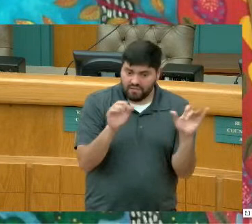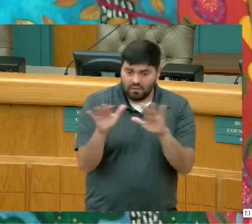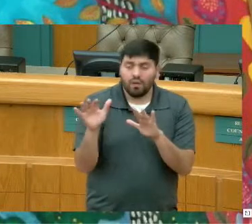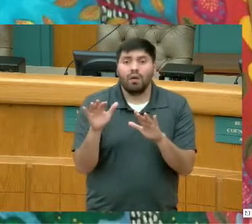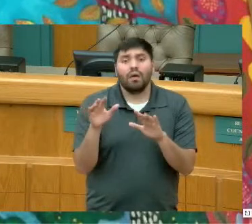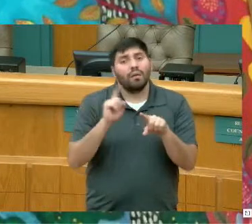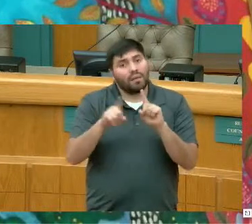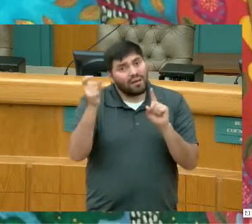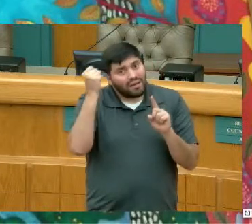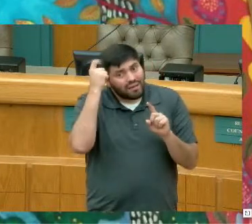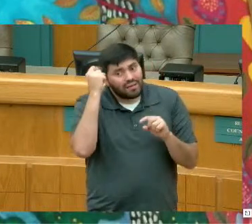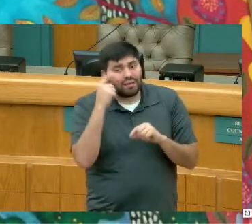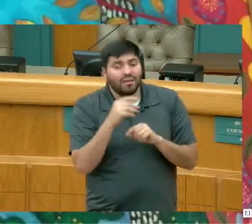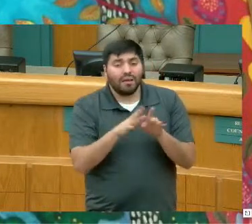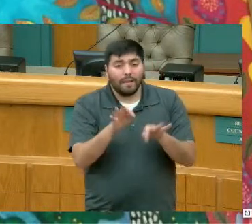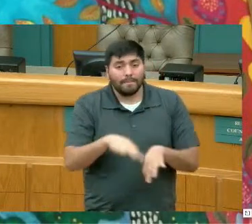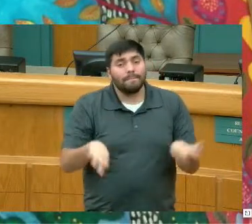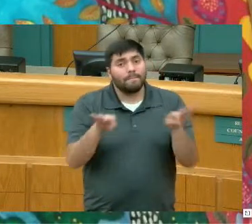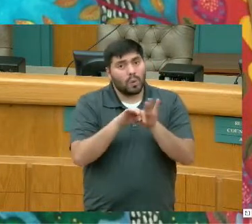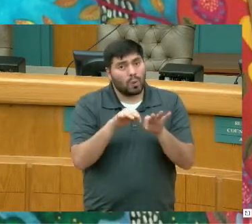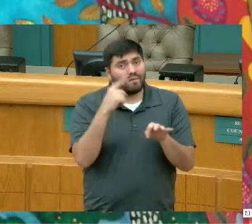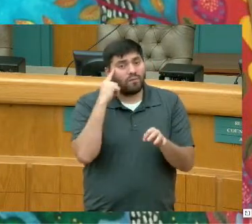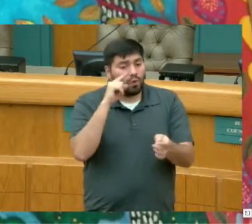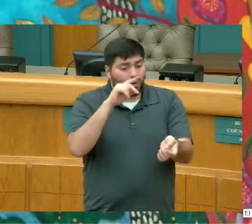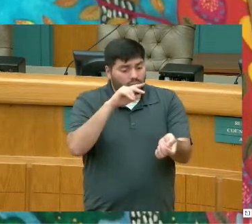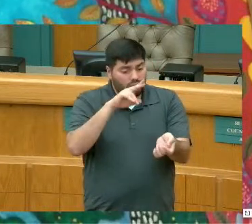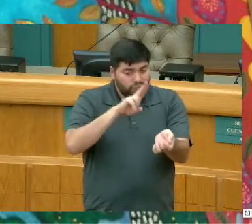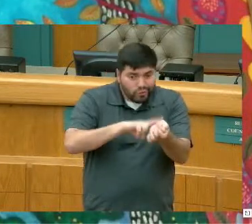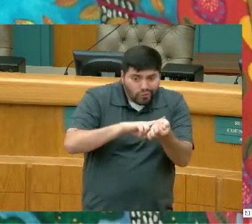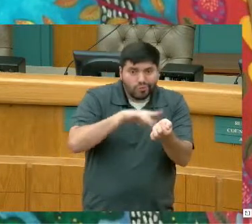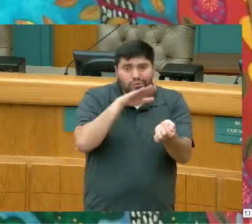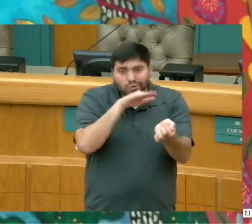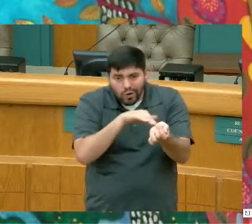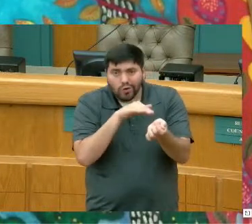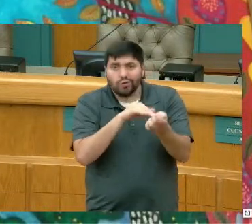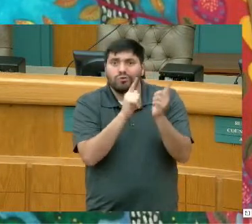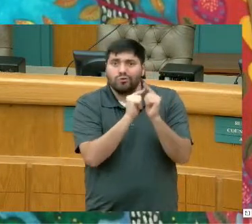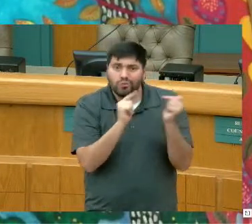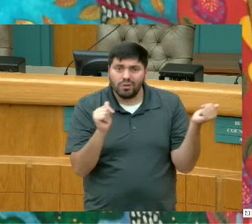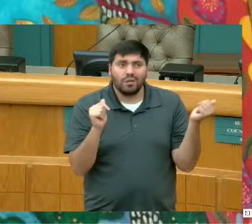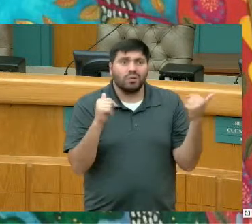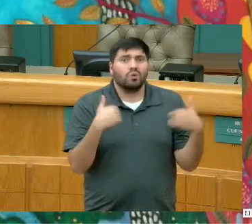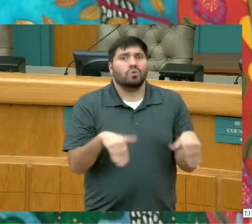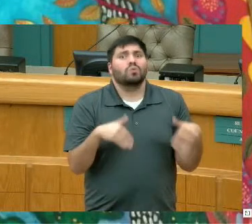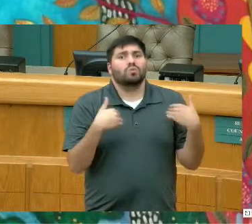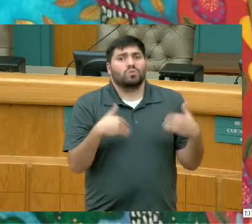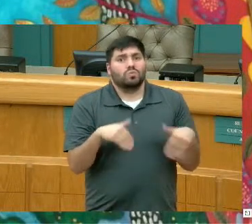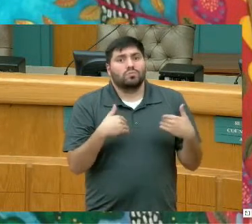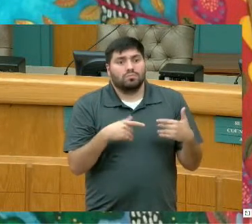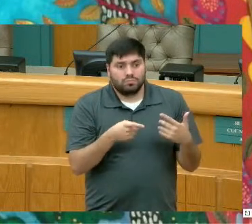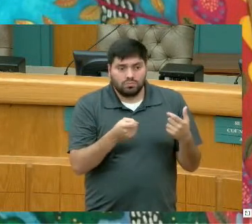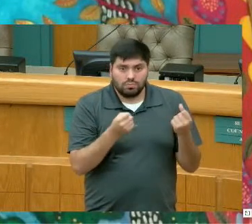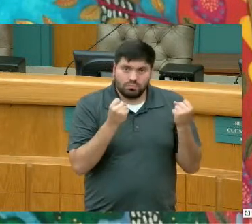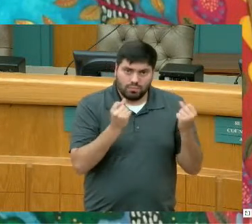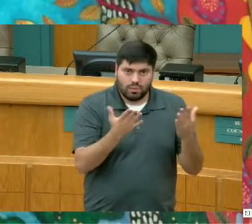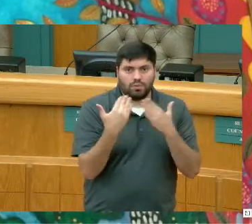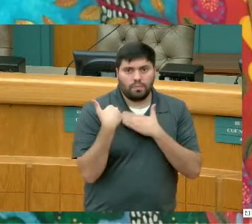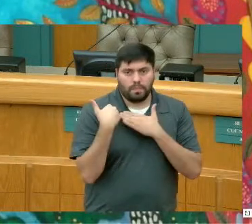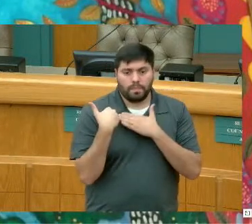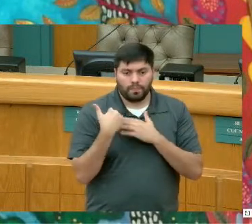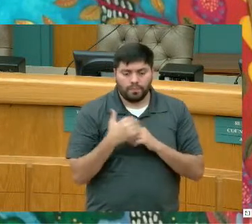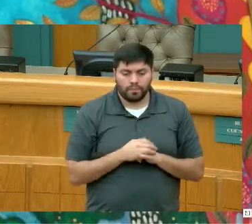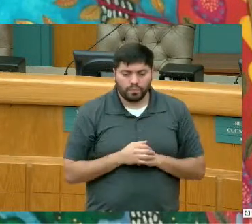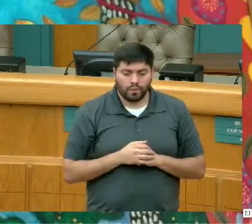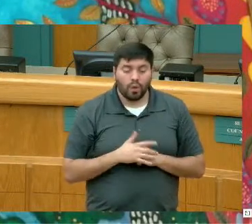less critical for our healthcare professionals to deal with the crisis that lies before them. And